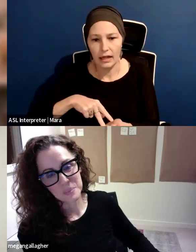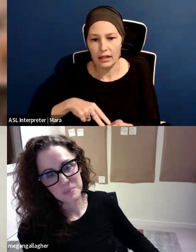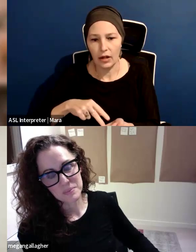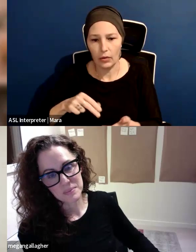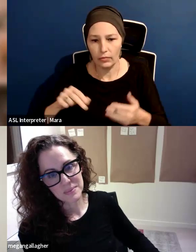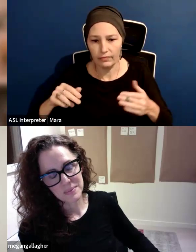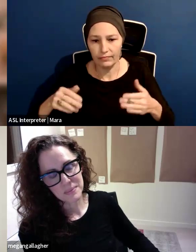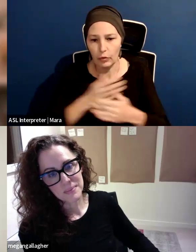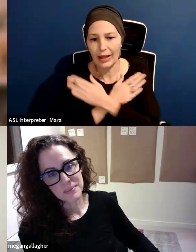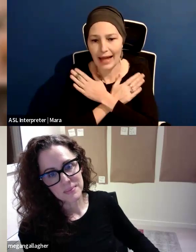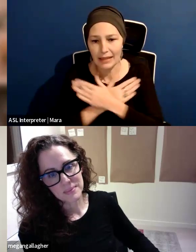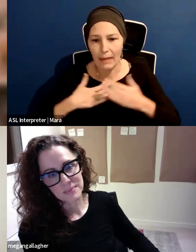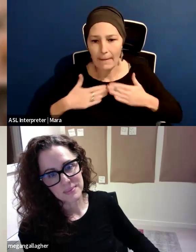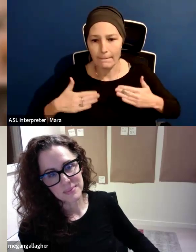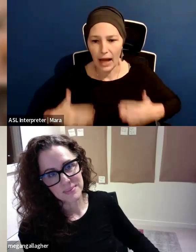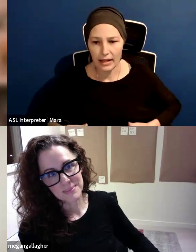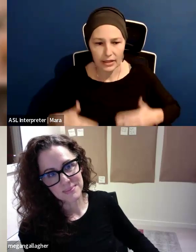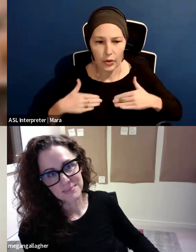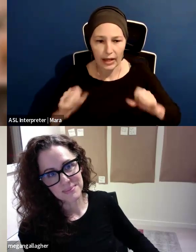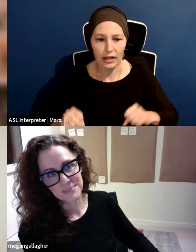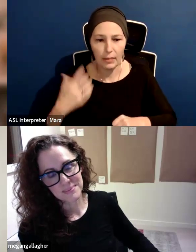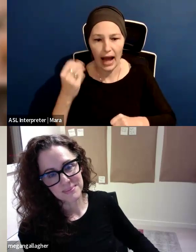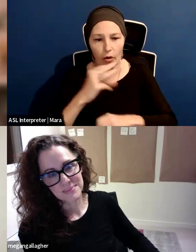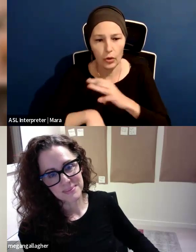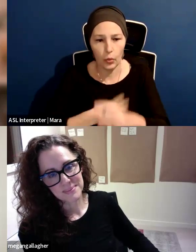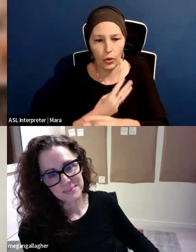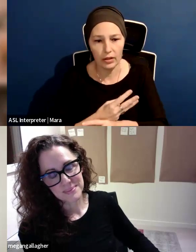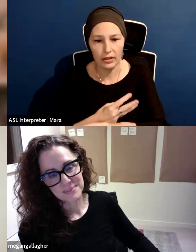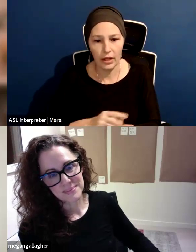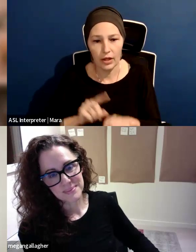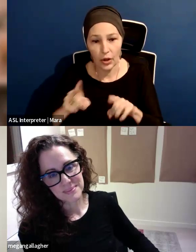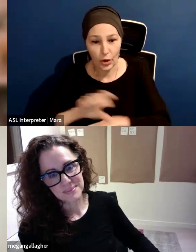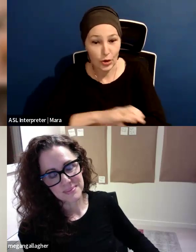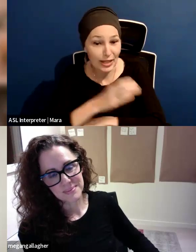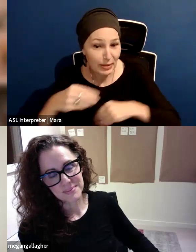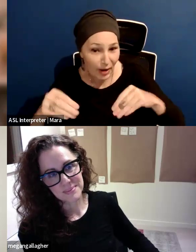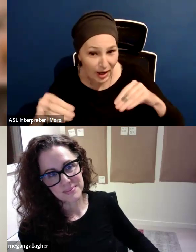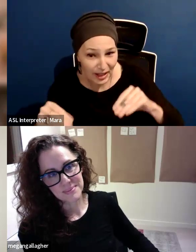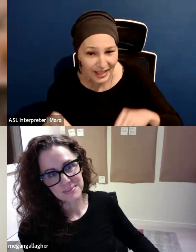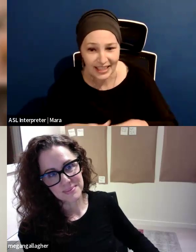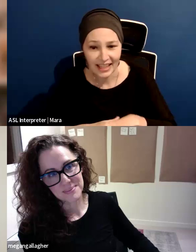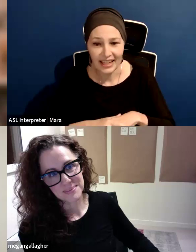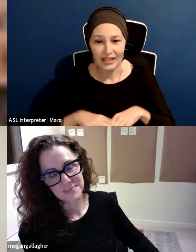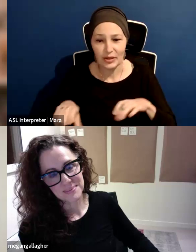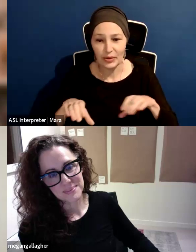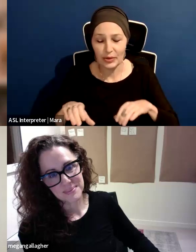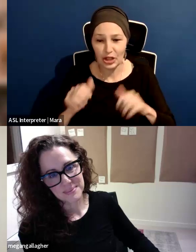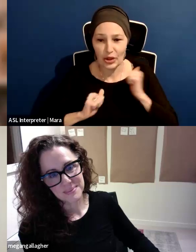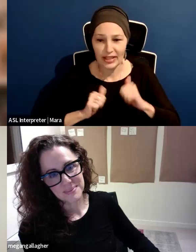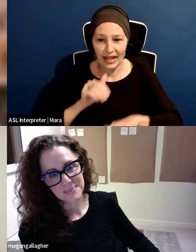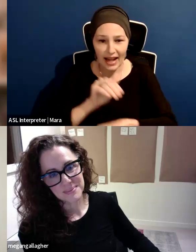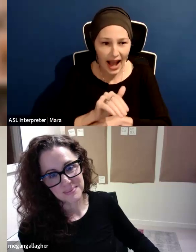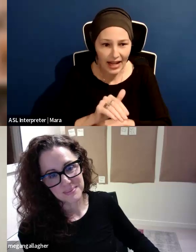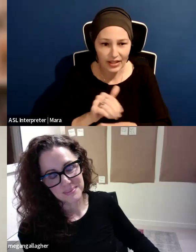do a show at night. And it's just like a really kind of transformative thing. And I don't know, that has just also been another